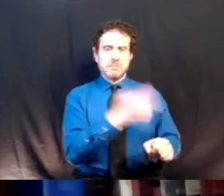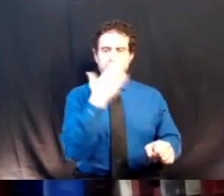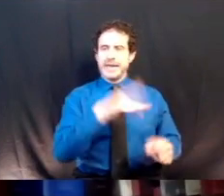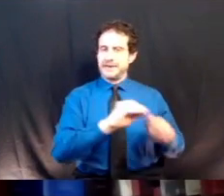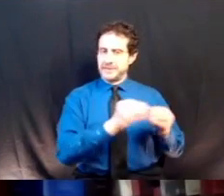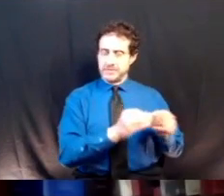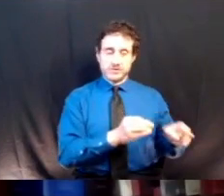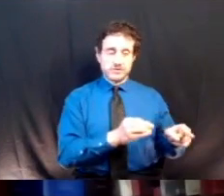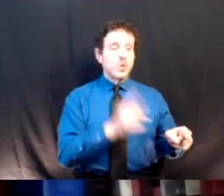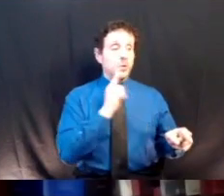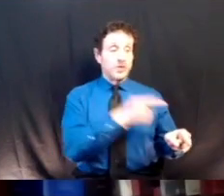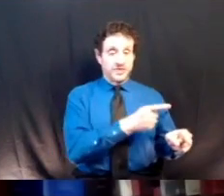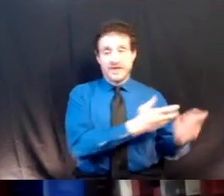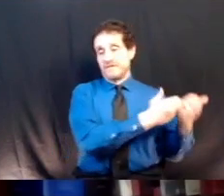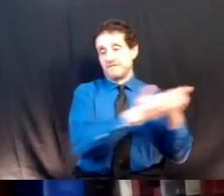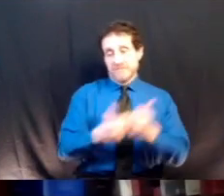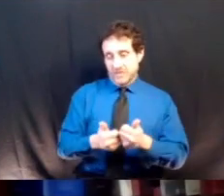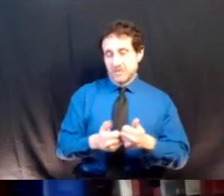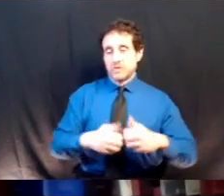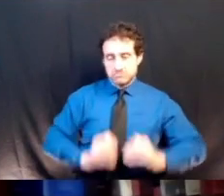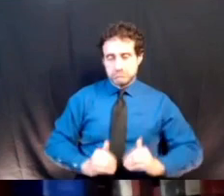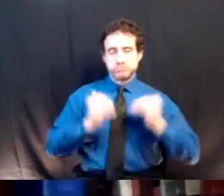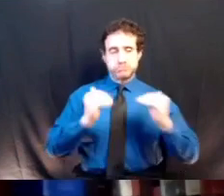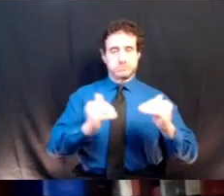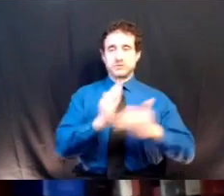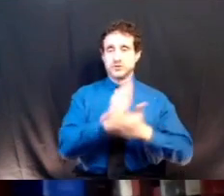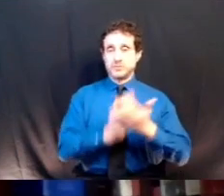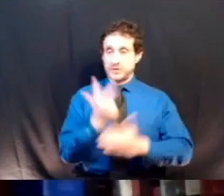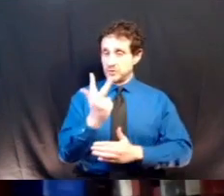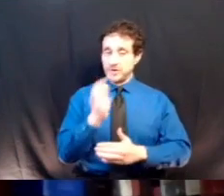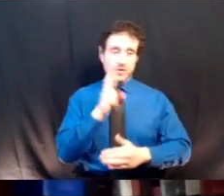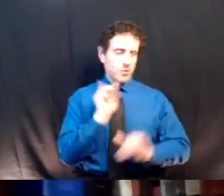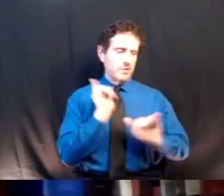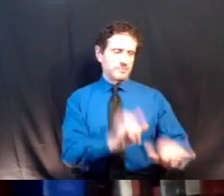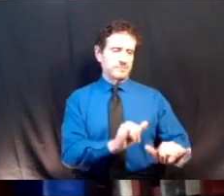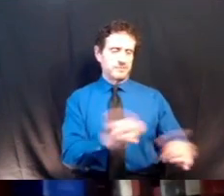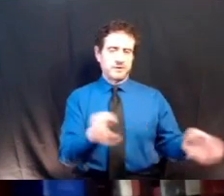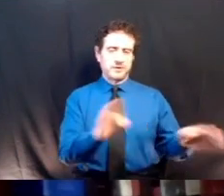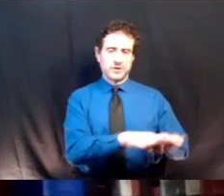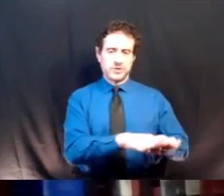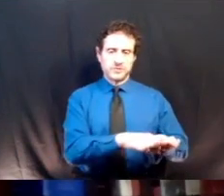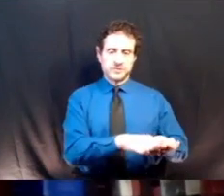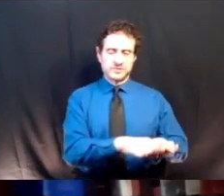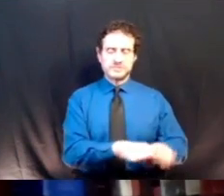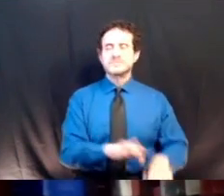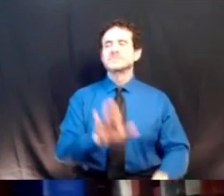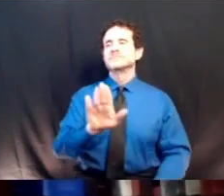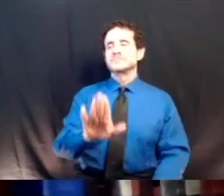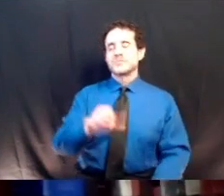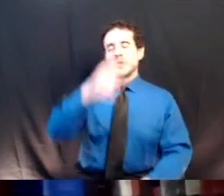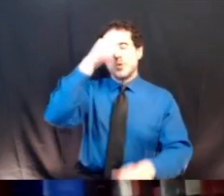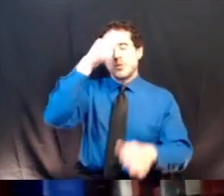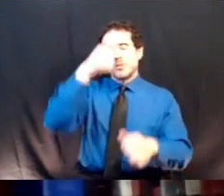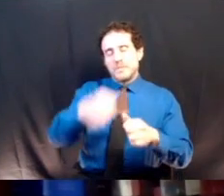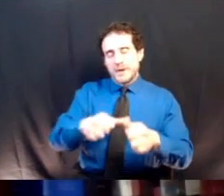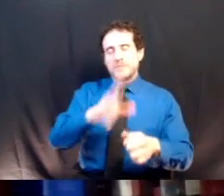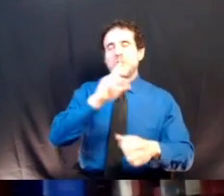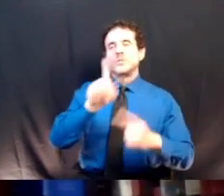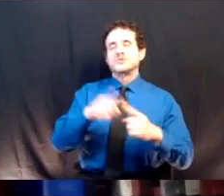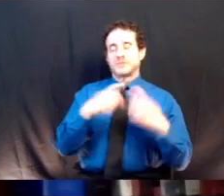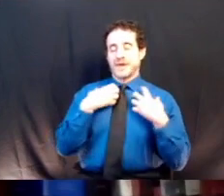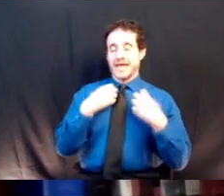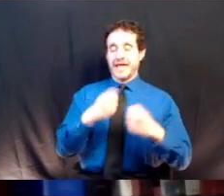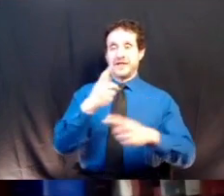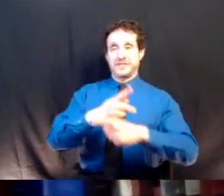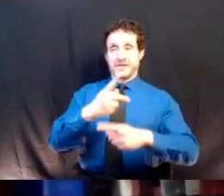the region with the better numbers? Remember that this is about healthcare regions and the availability of healthcare. Look at each of